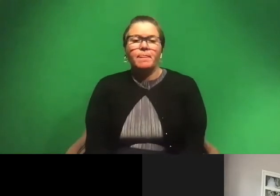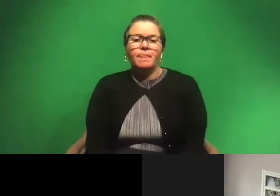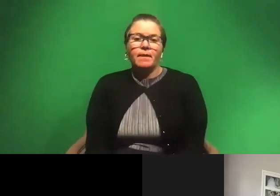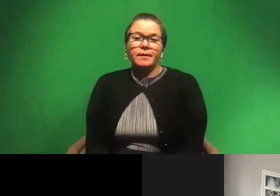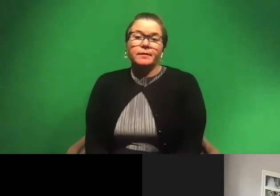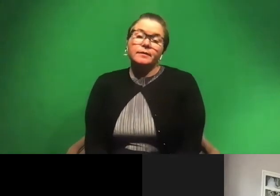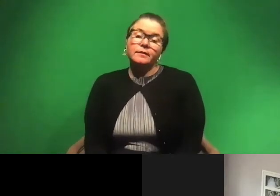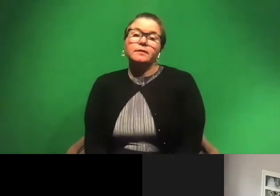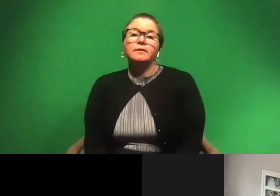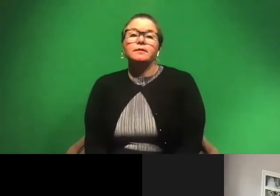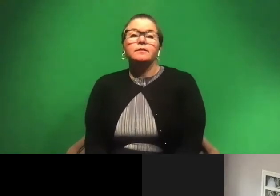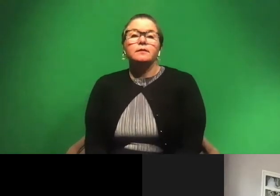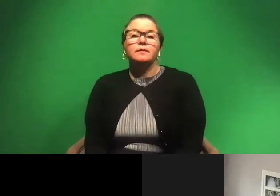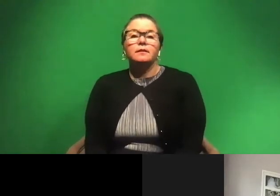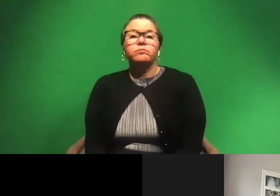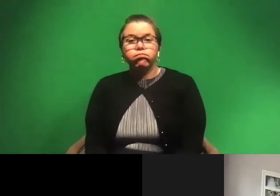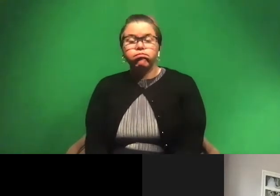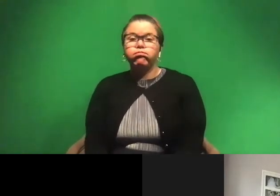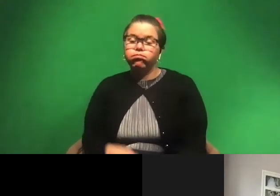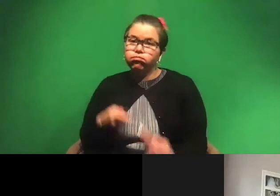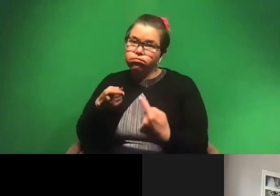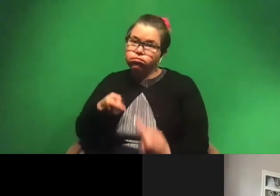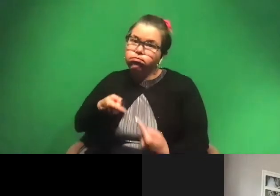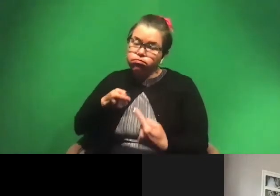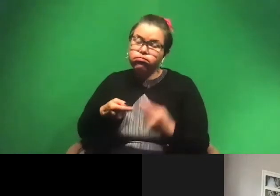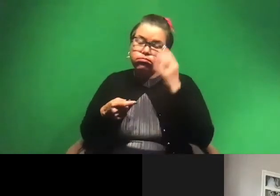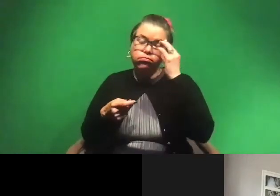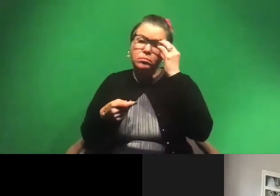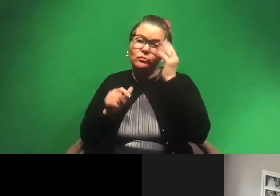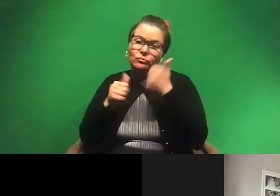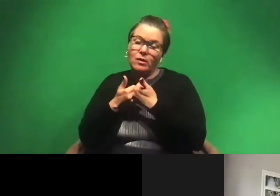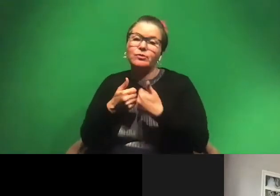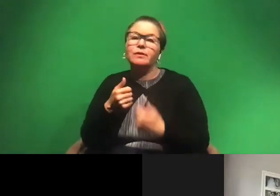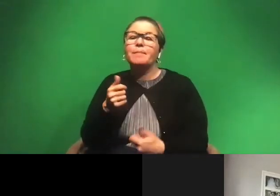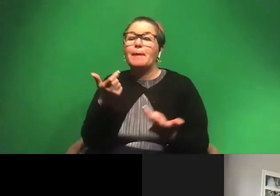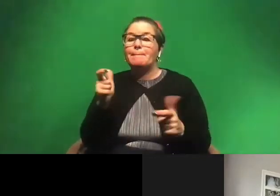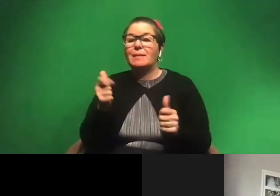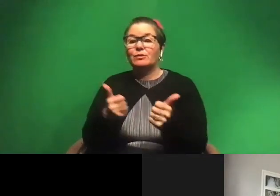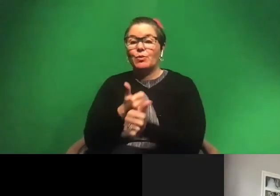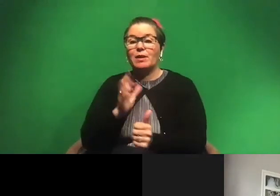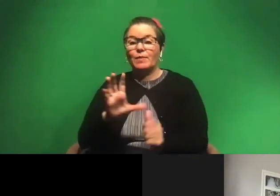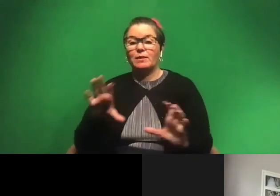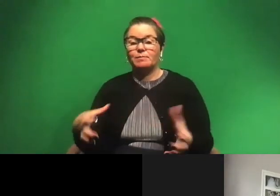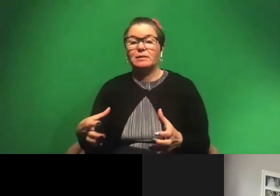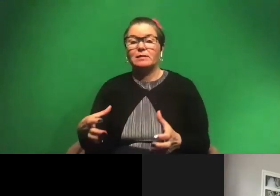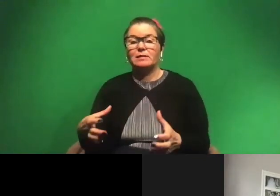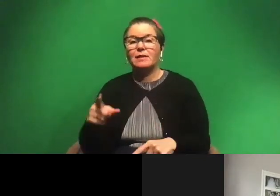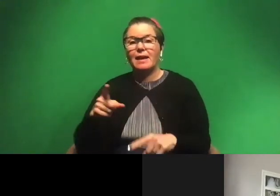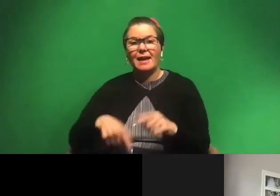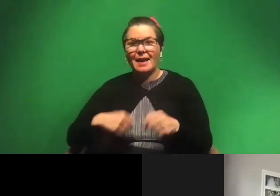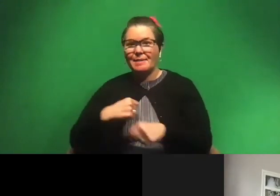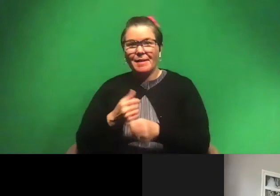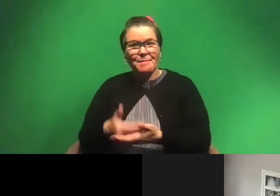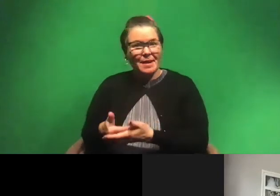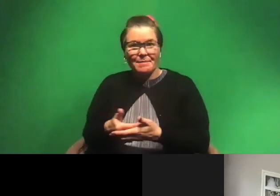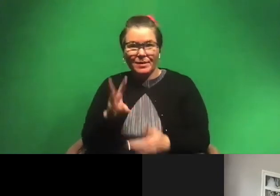They face an uphill battle. So right now, the biggest threat to the species is just that they can't make any baby abalone in the wild